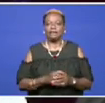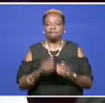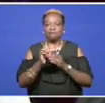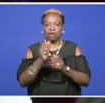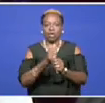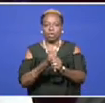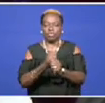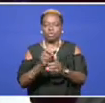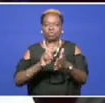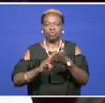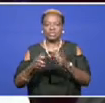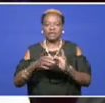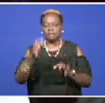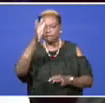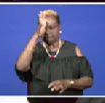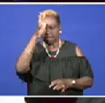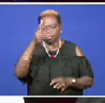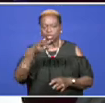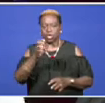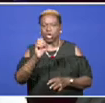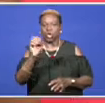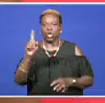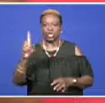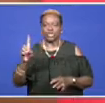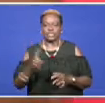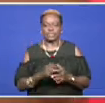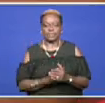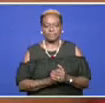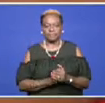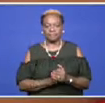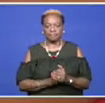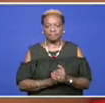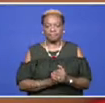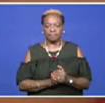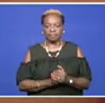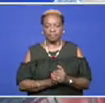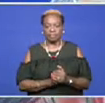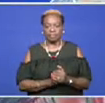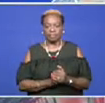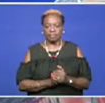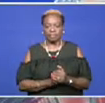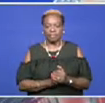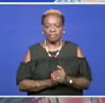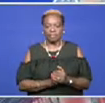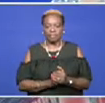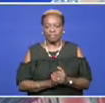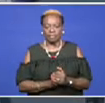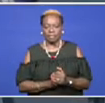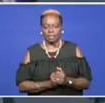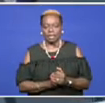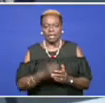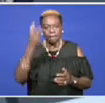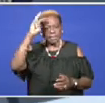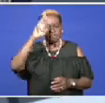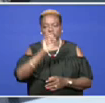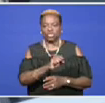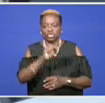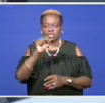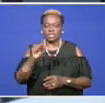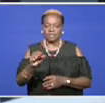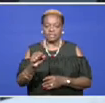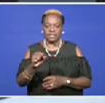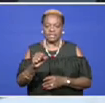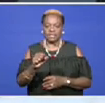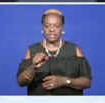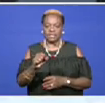the lives of this country as a whole and our community. Also praising the work of fathers nationwide was the Minister of Social Services